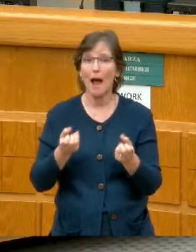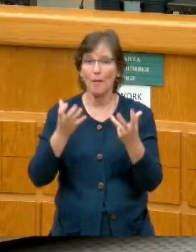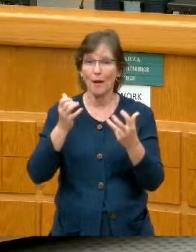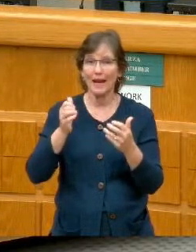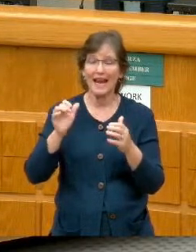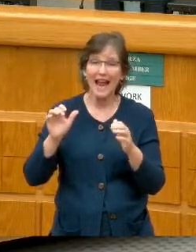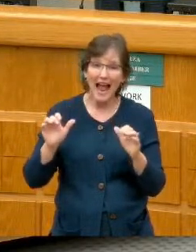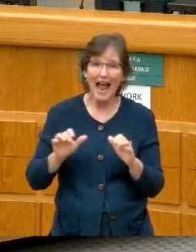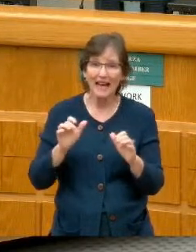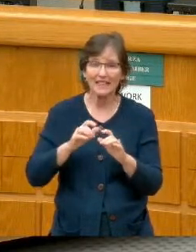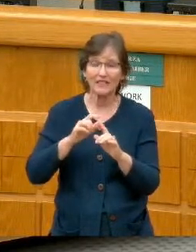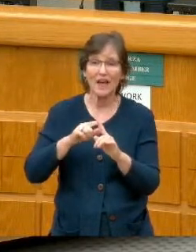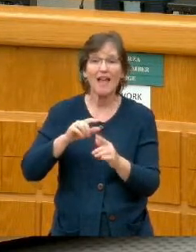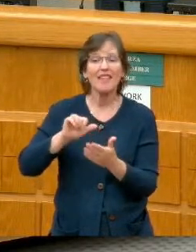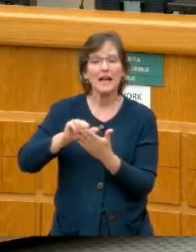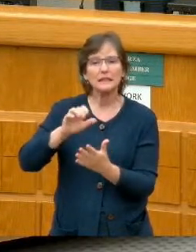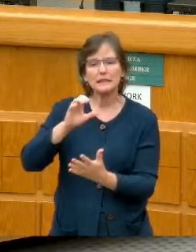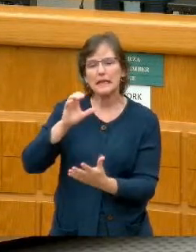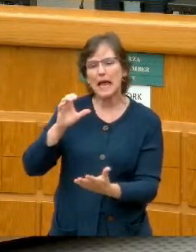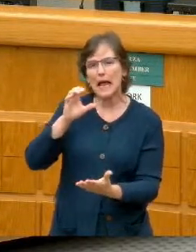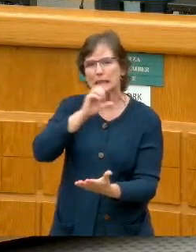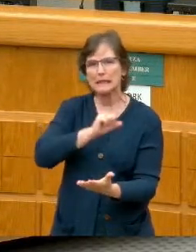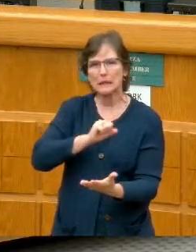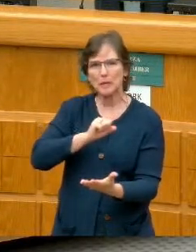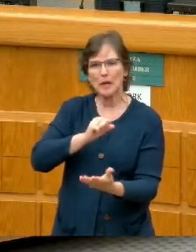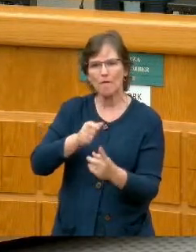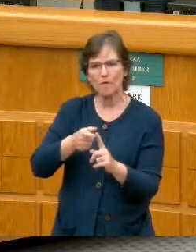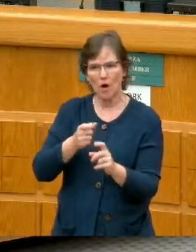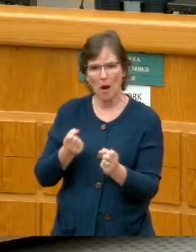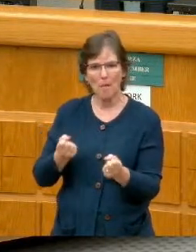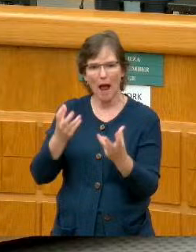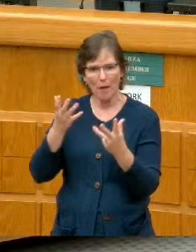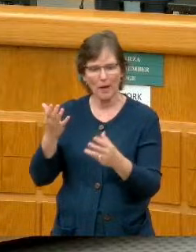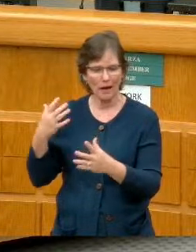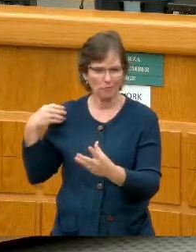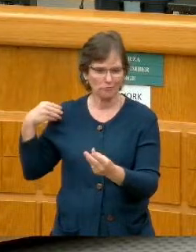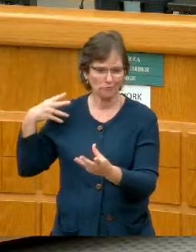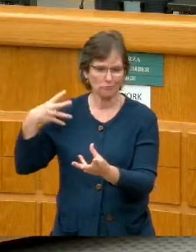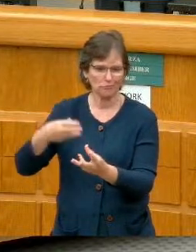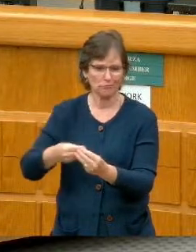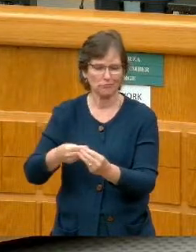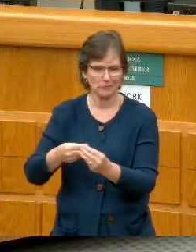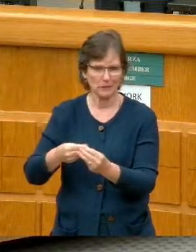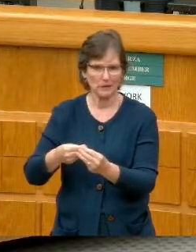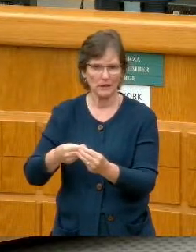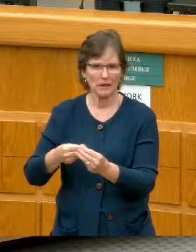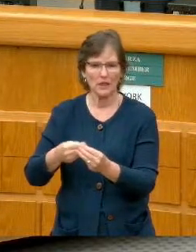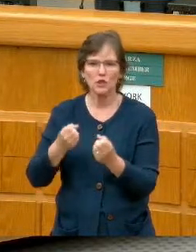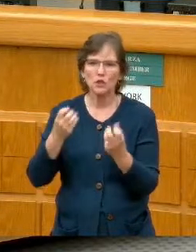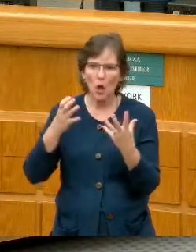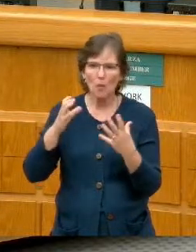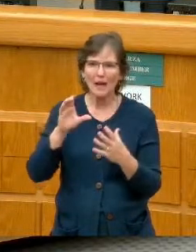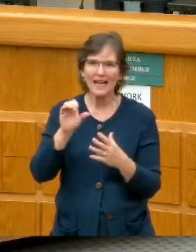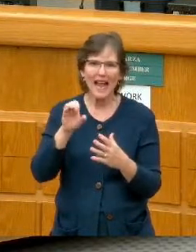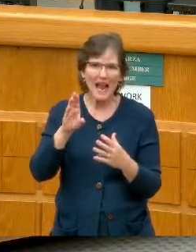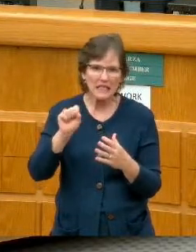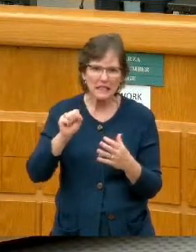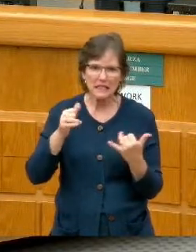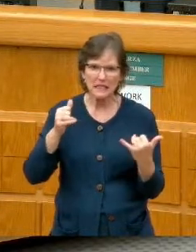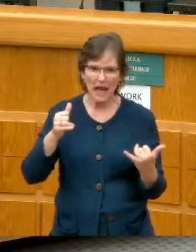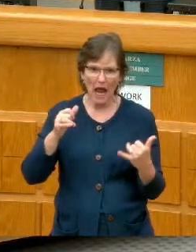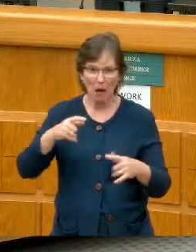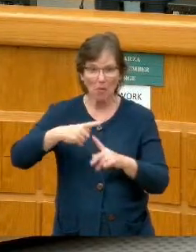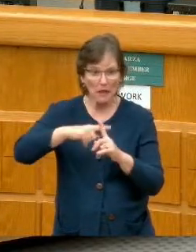are estimates. There's been so many cases at this point that it's really impossible to follow up every single person who's